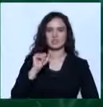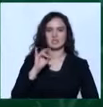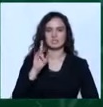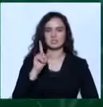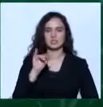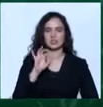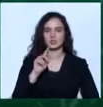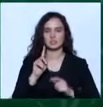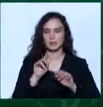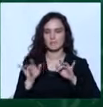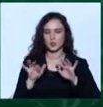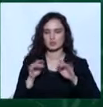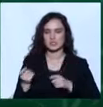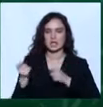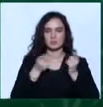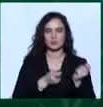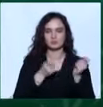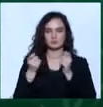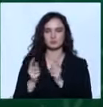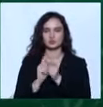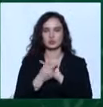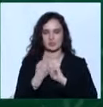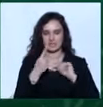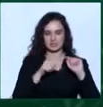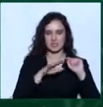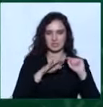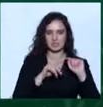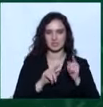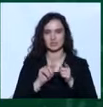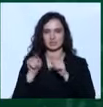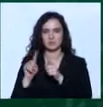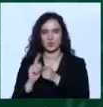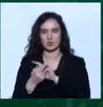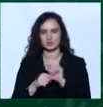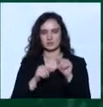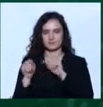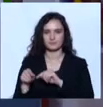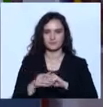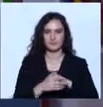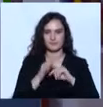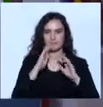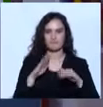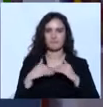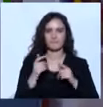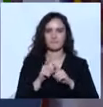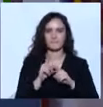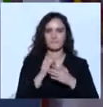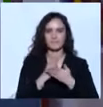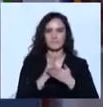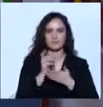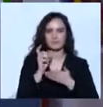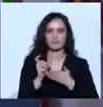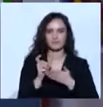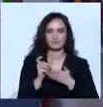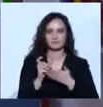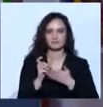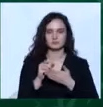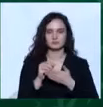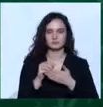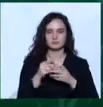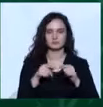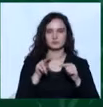transition is the process of changing from one thing into another. Next, we have the noun longing.